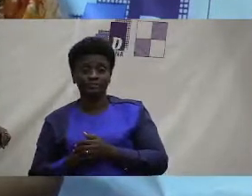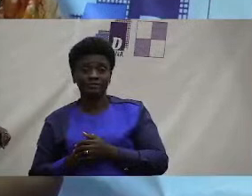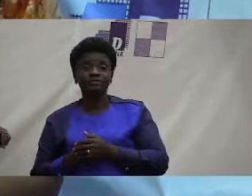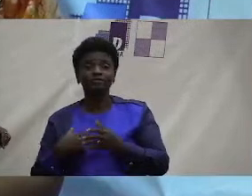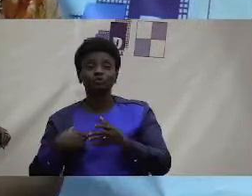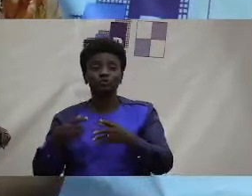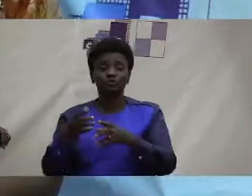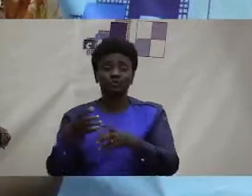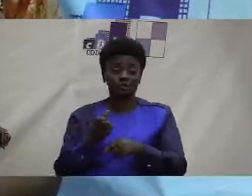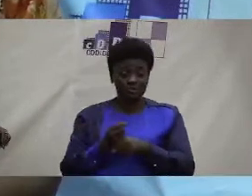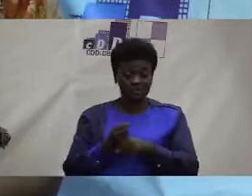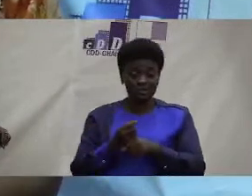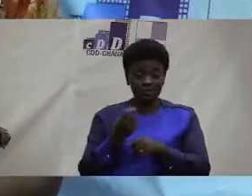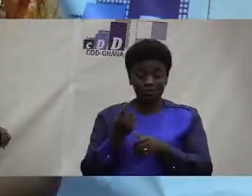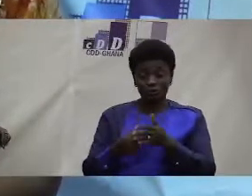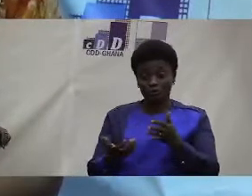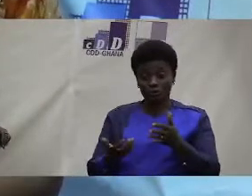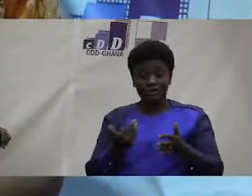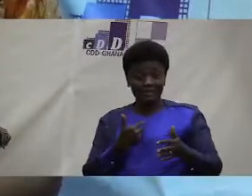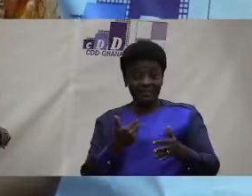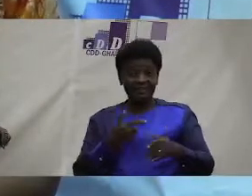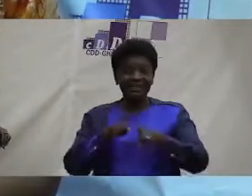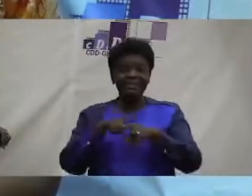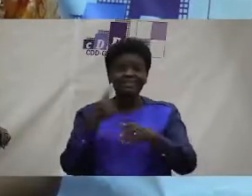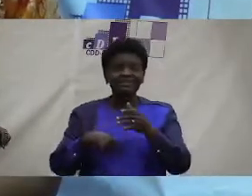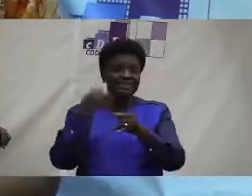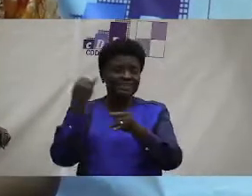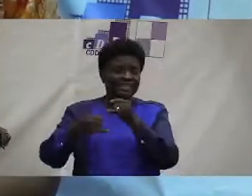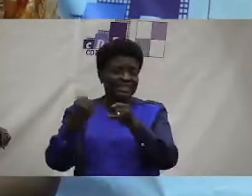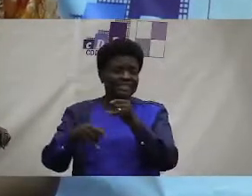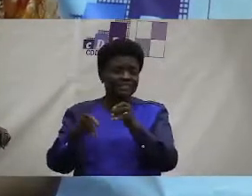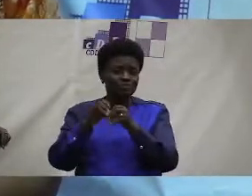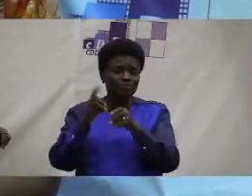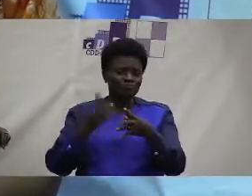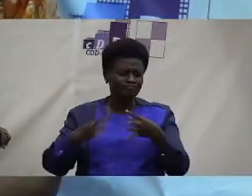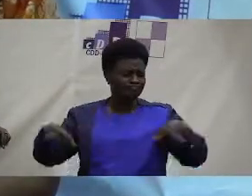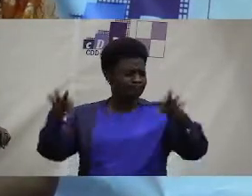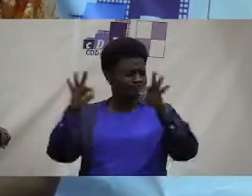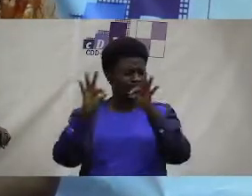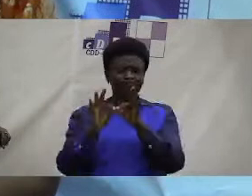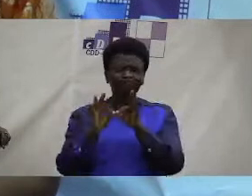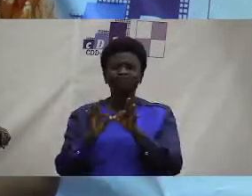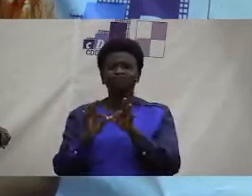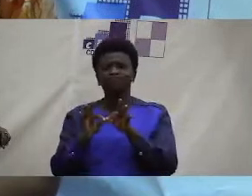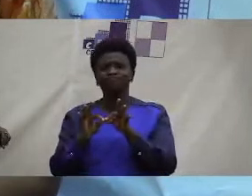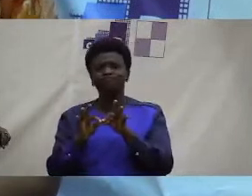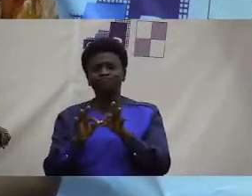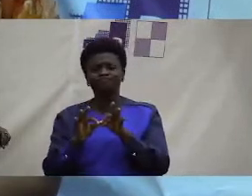Yaya Jammeh out as the last and the most significant